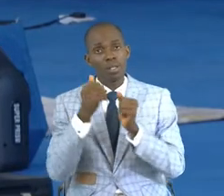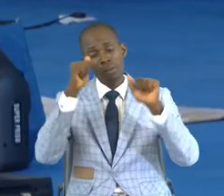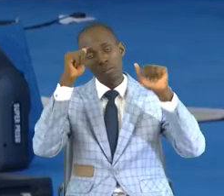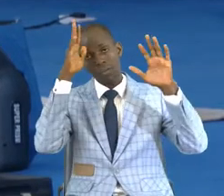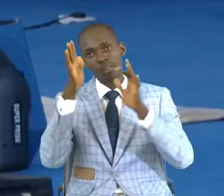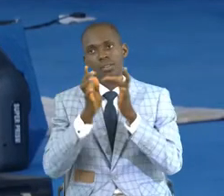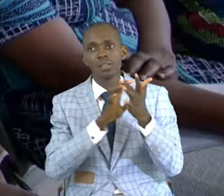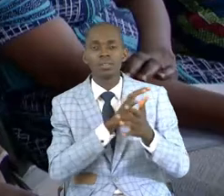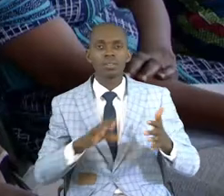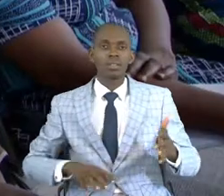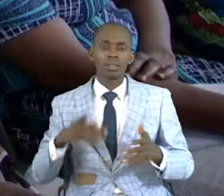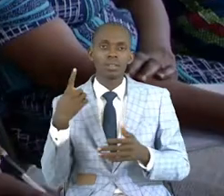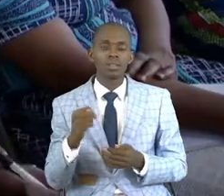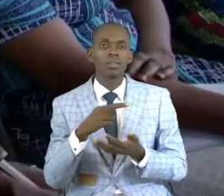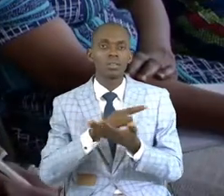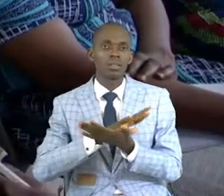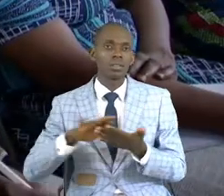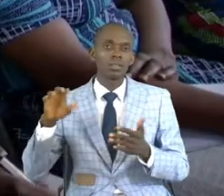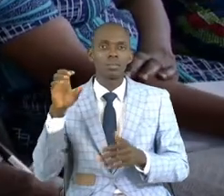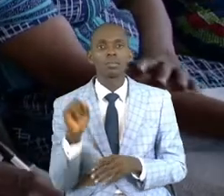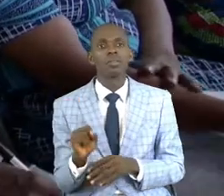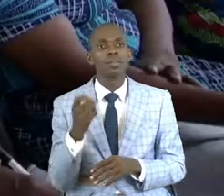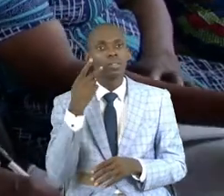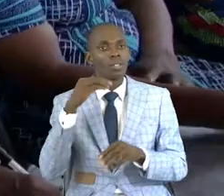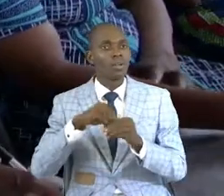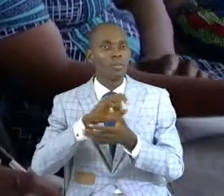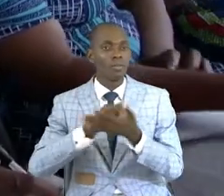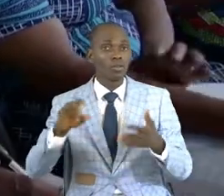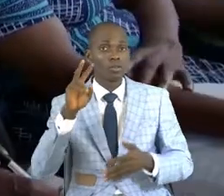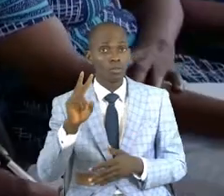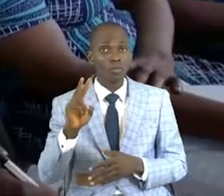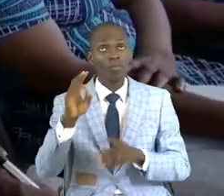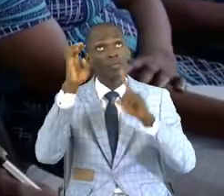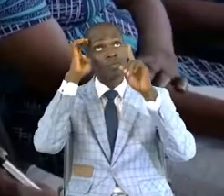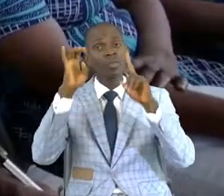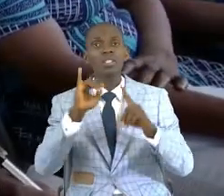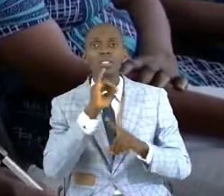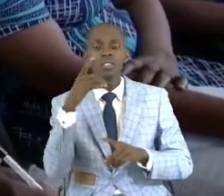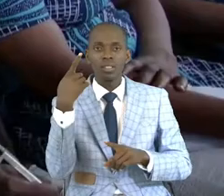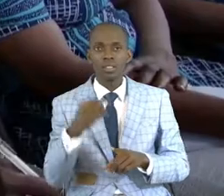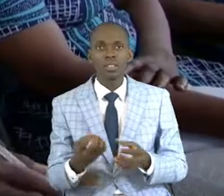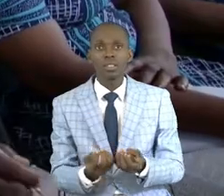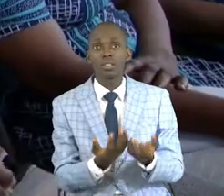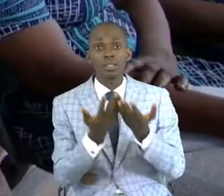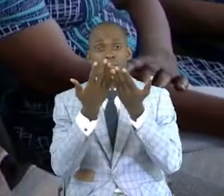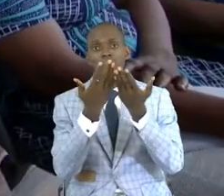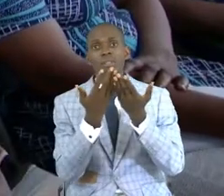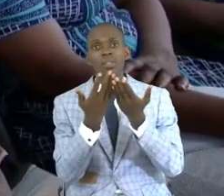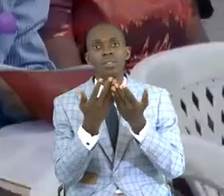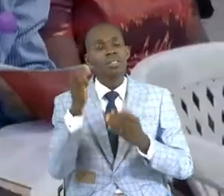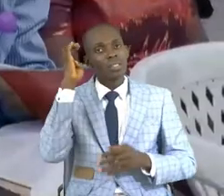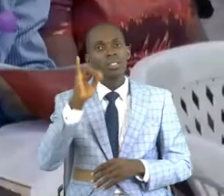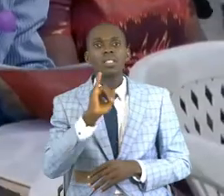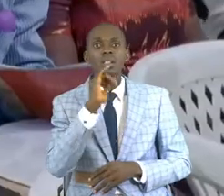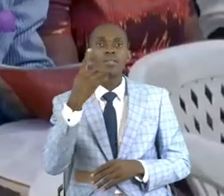Look at verse 2 there. Verse 2, he is the propitiation. He is the one that